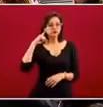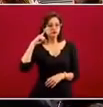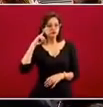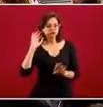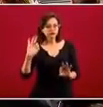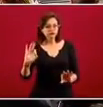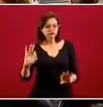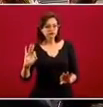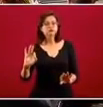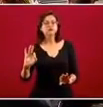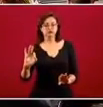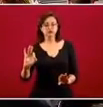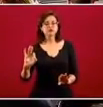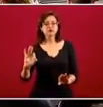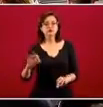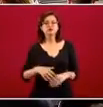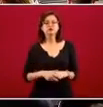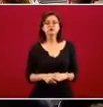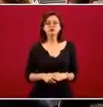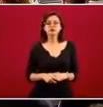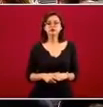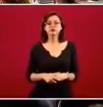Social Security,